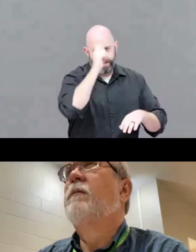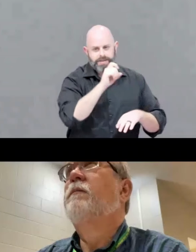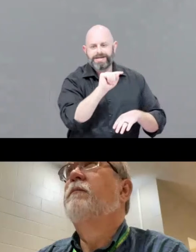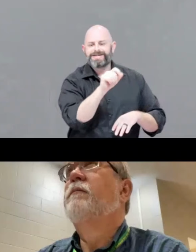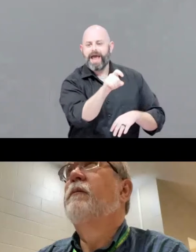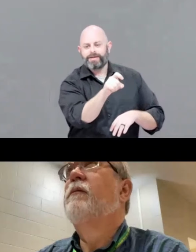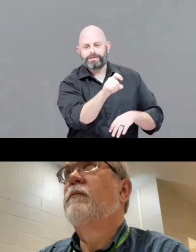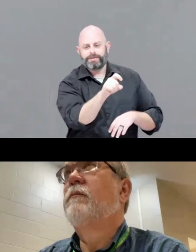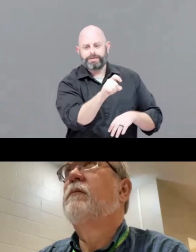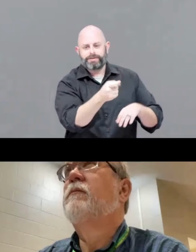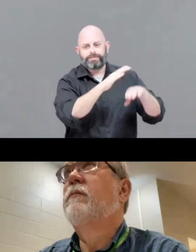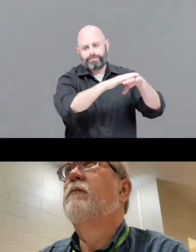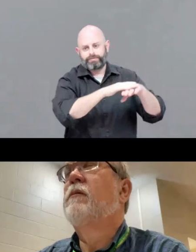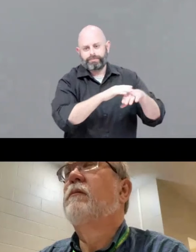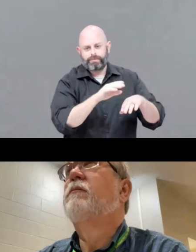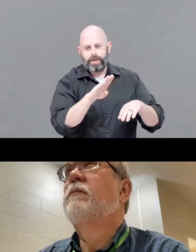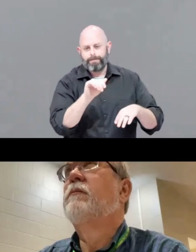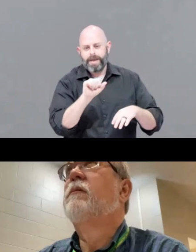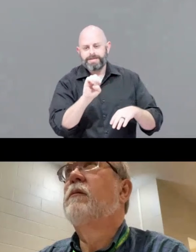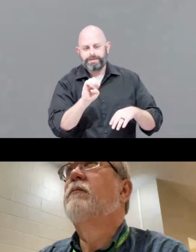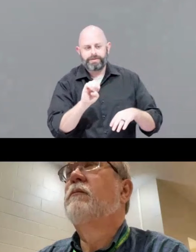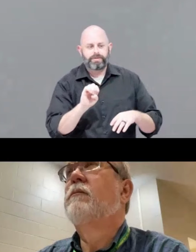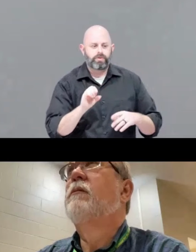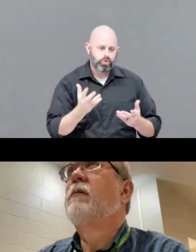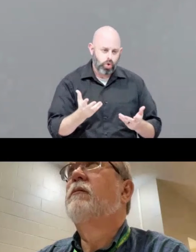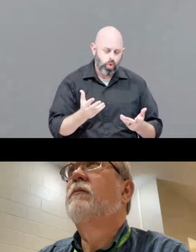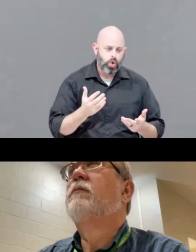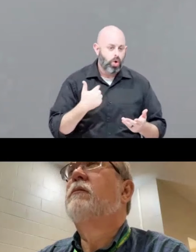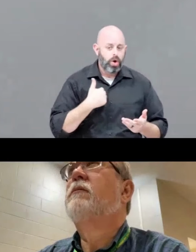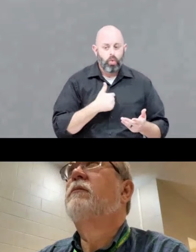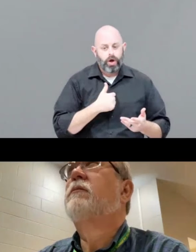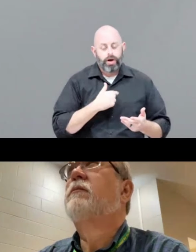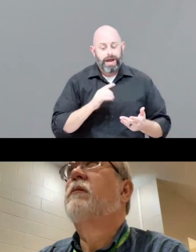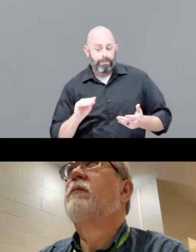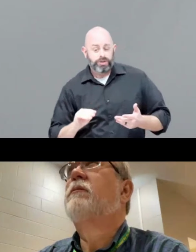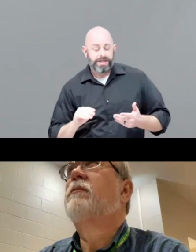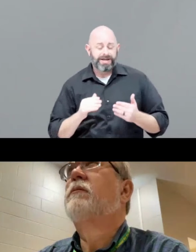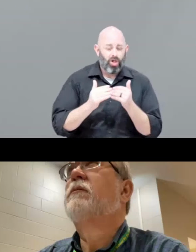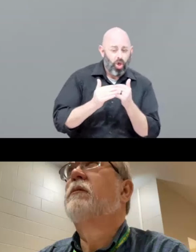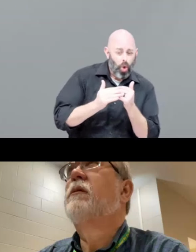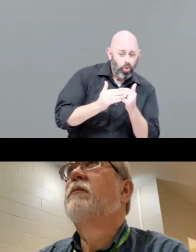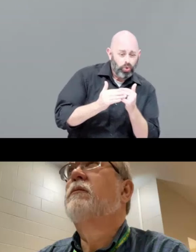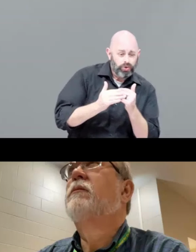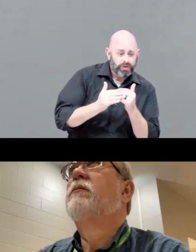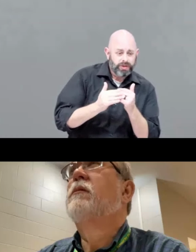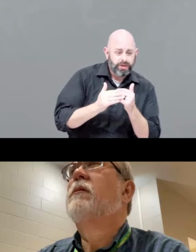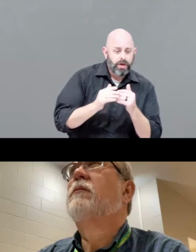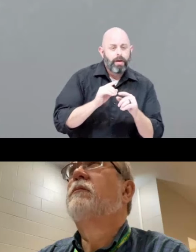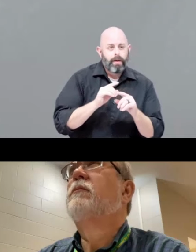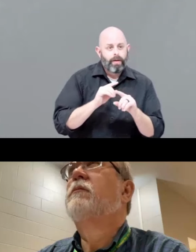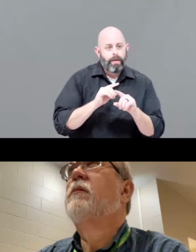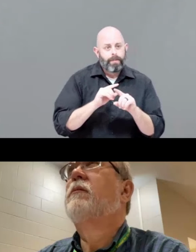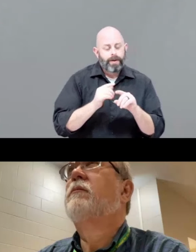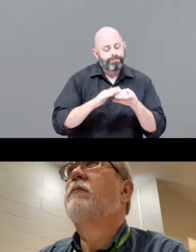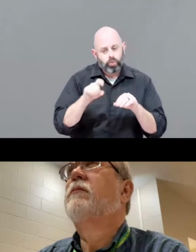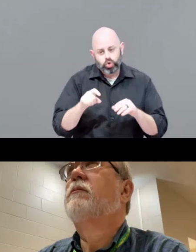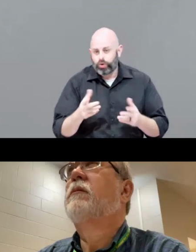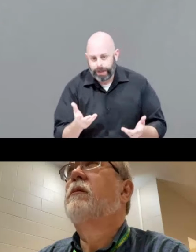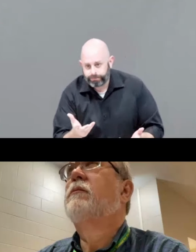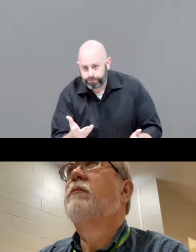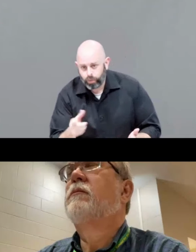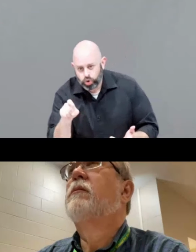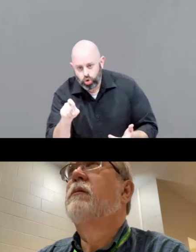tax base. So, we're not, we're close, but we're not where we should be by no